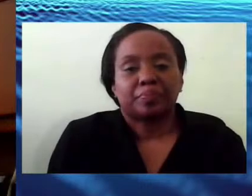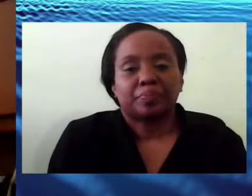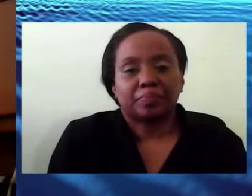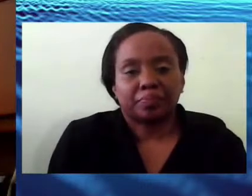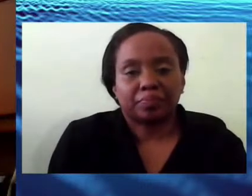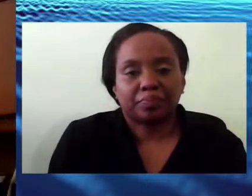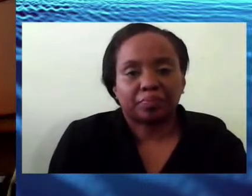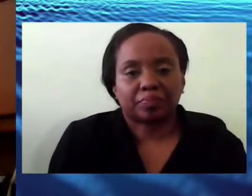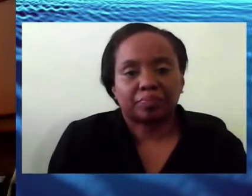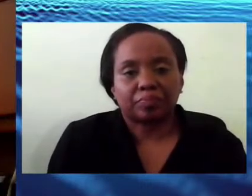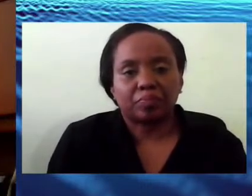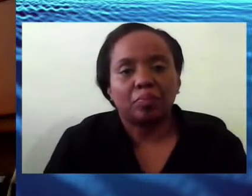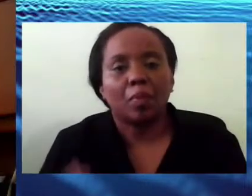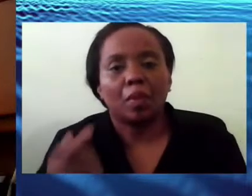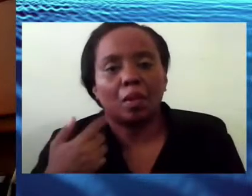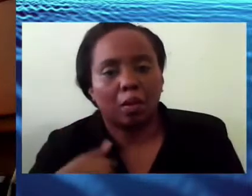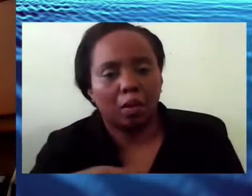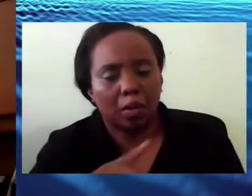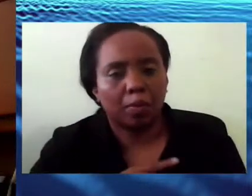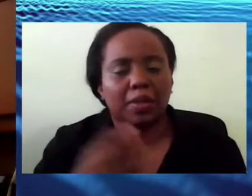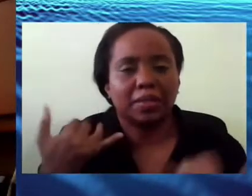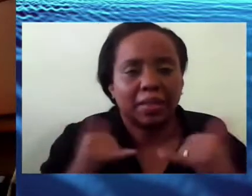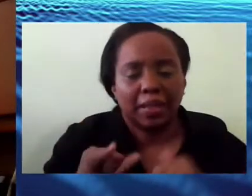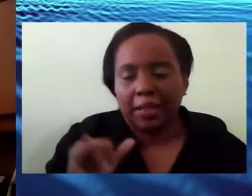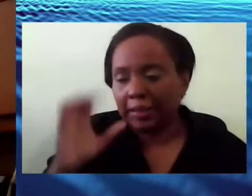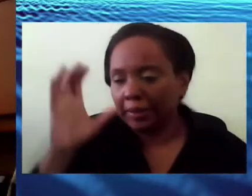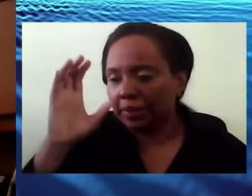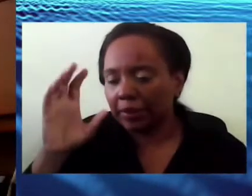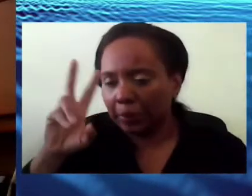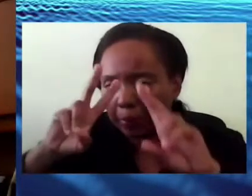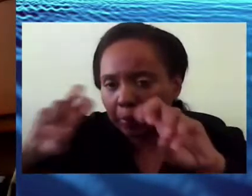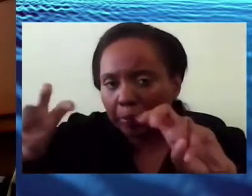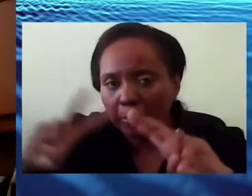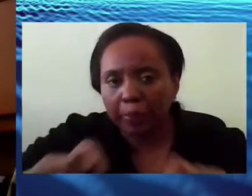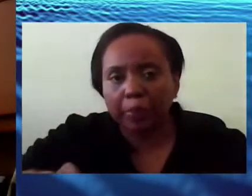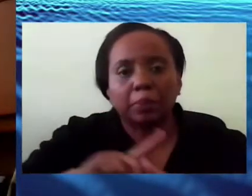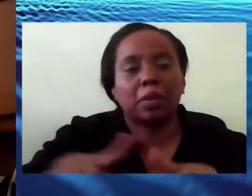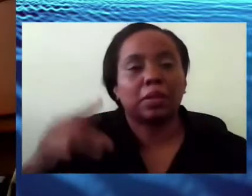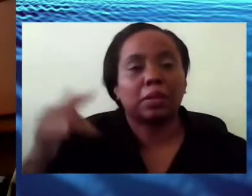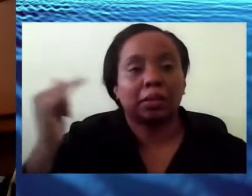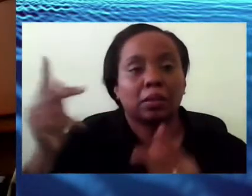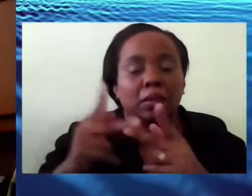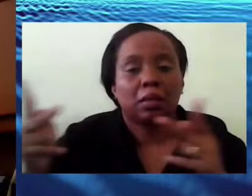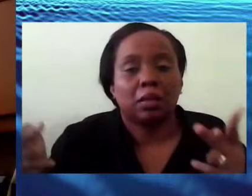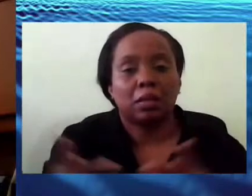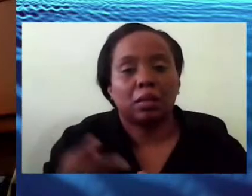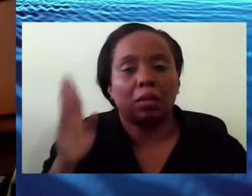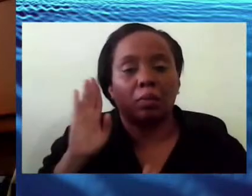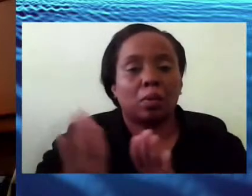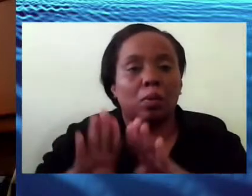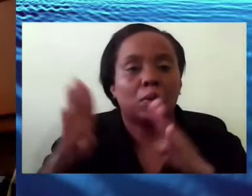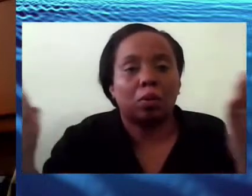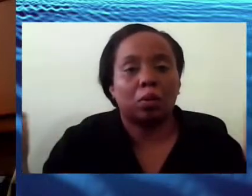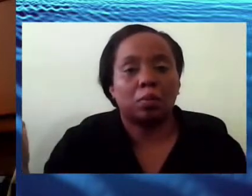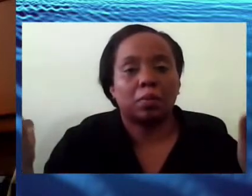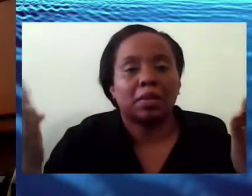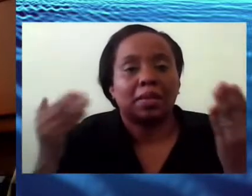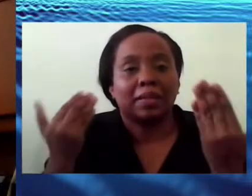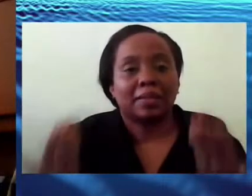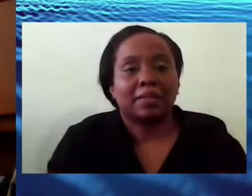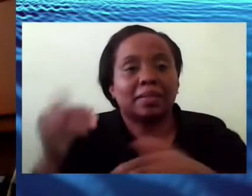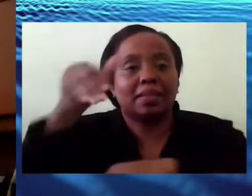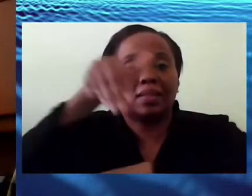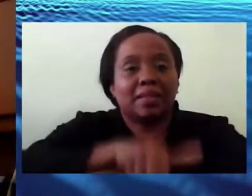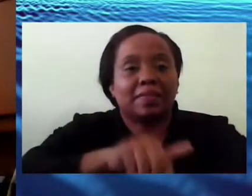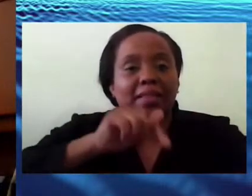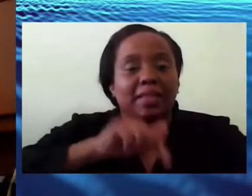the arrangements, but I wish to announce that the Grantley Adams International Airport will reopen at 6 p.m. this evening. Just